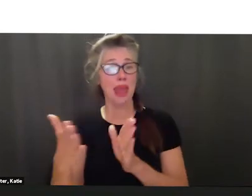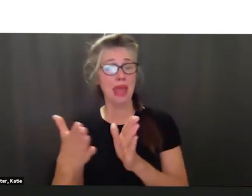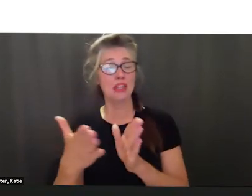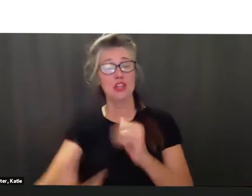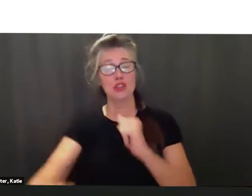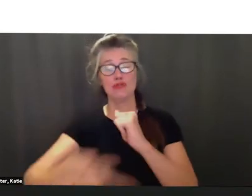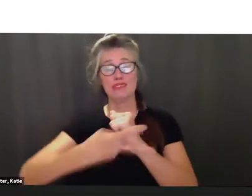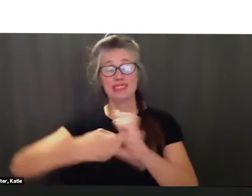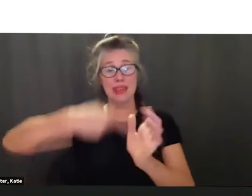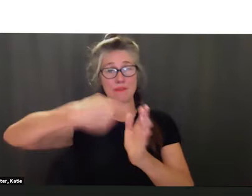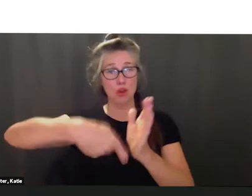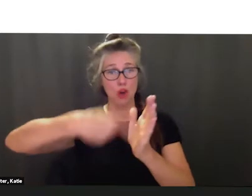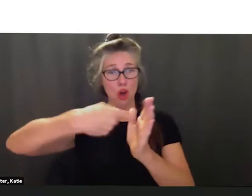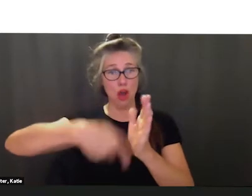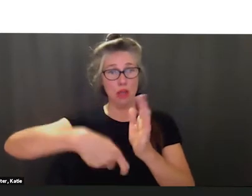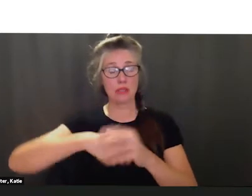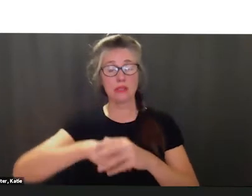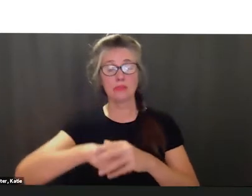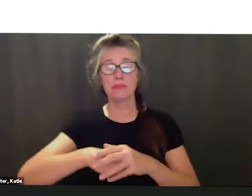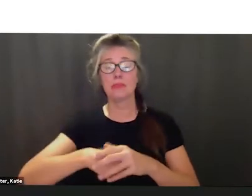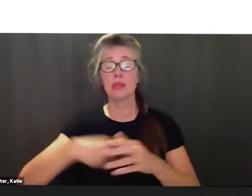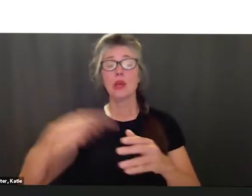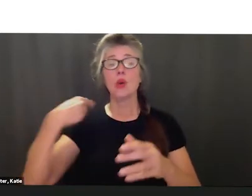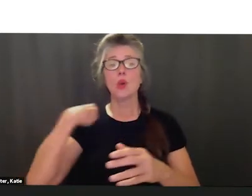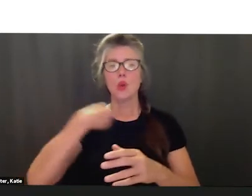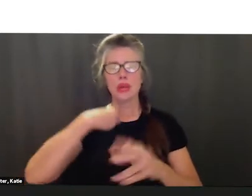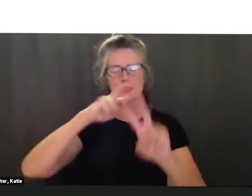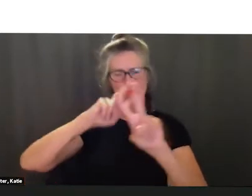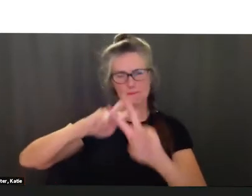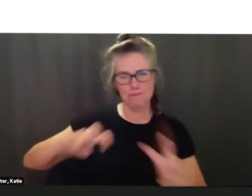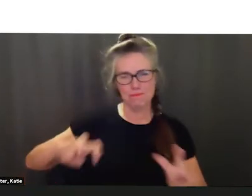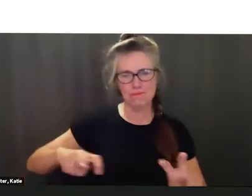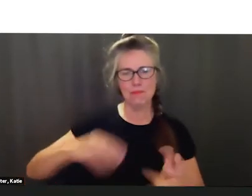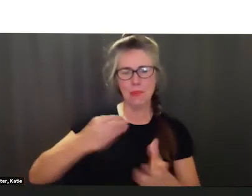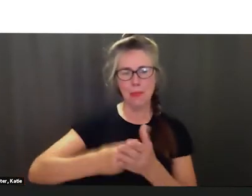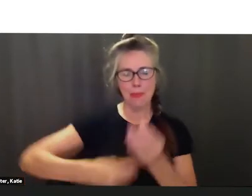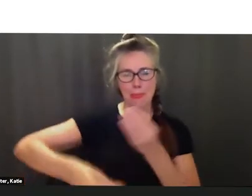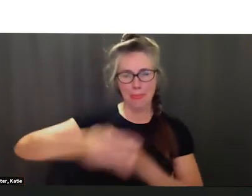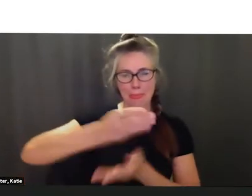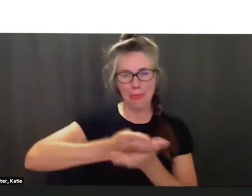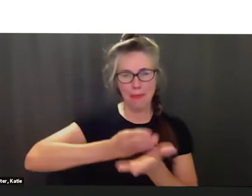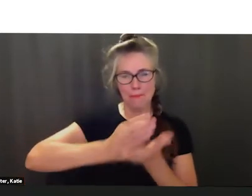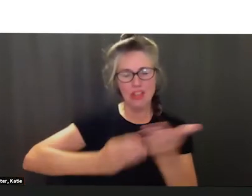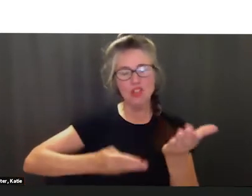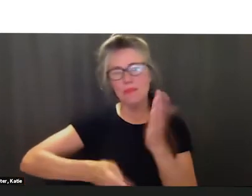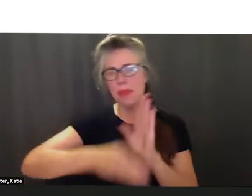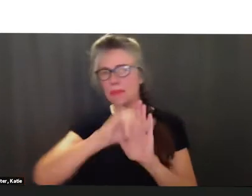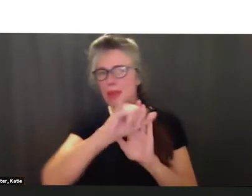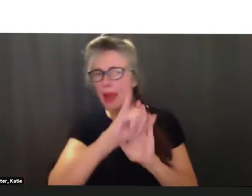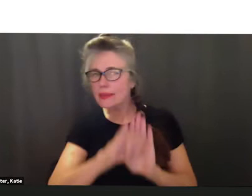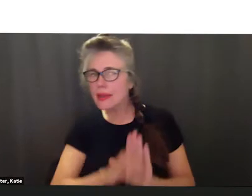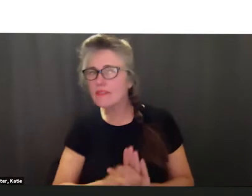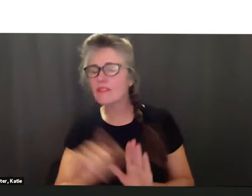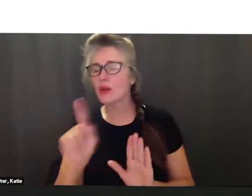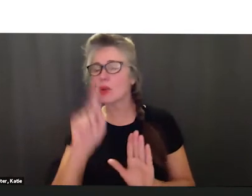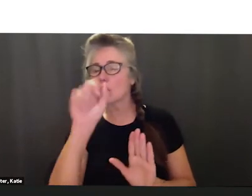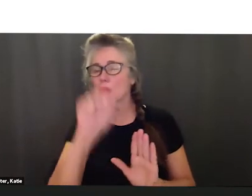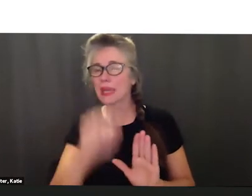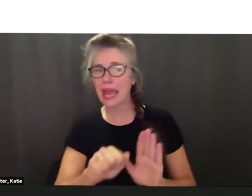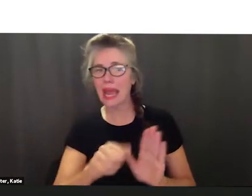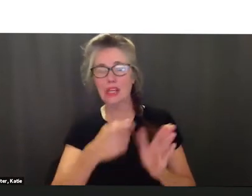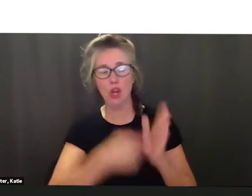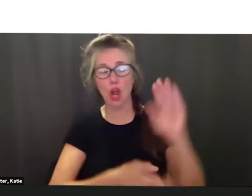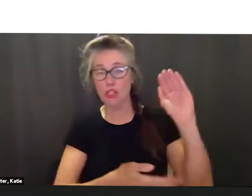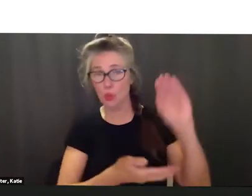we look very deeply into our budget and identify areas that we might be able to reduce costs. And